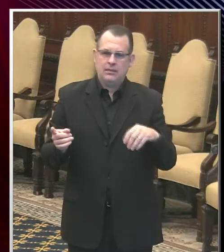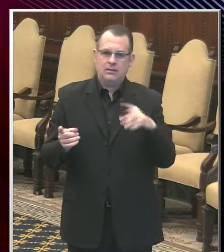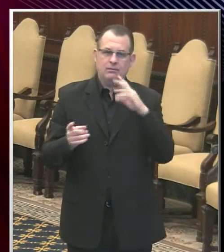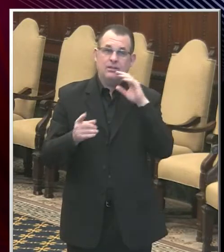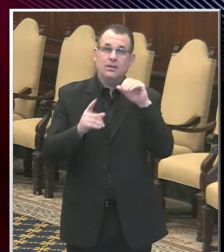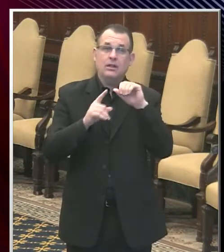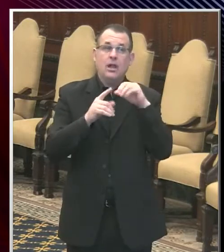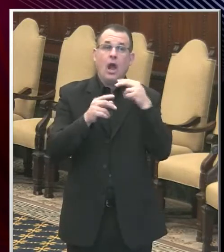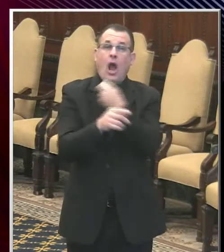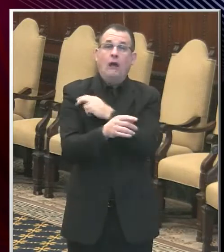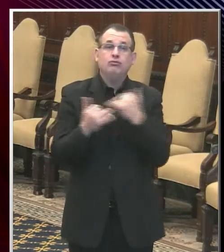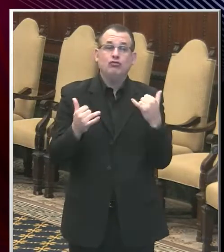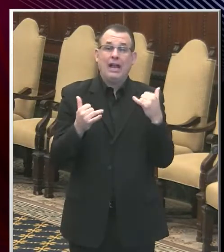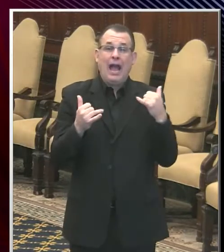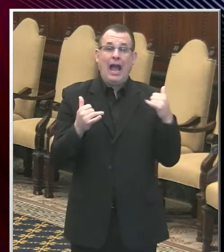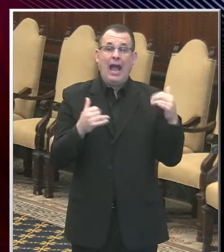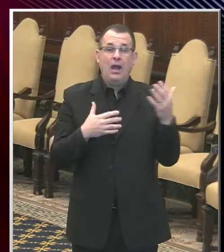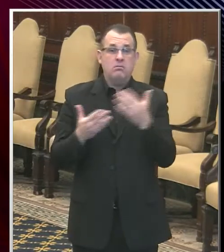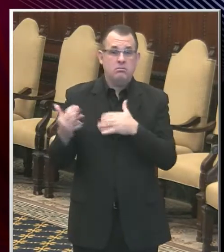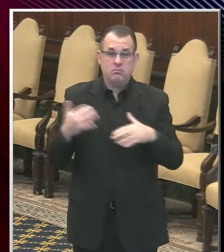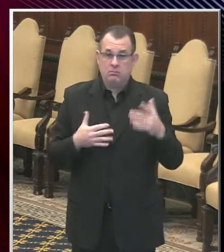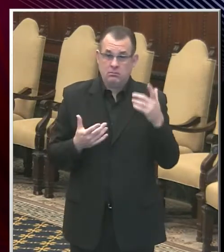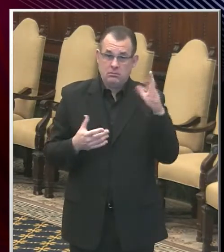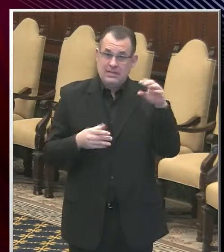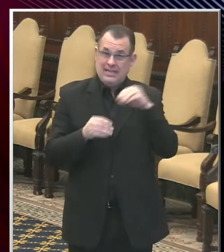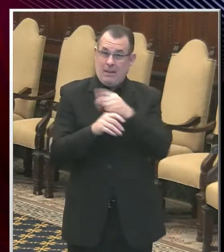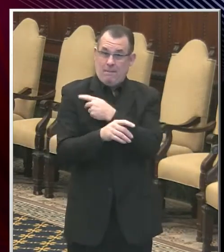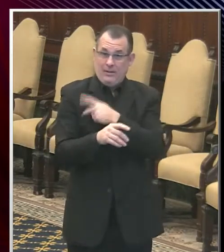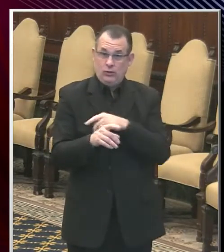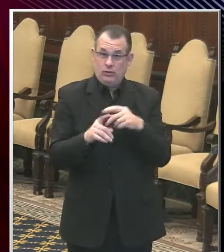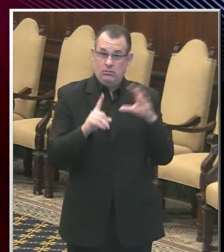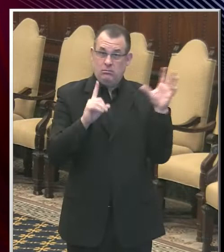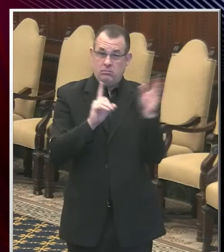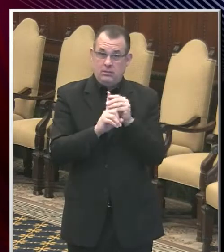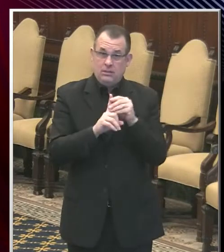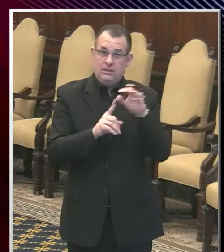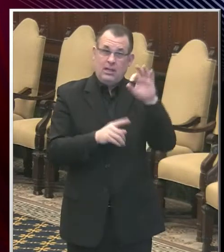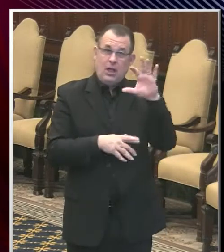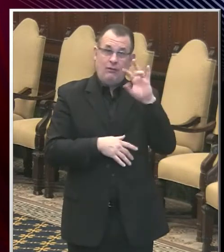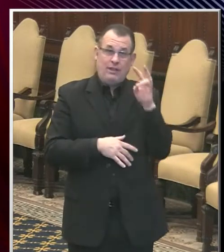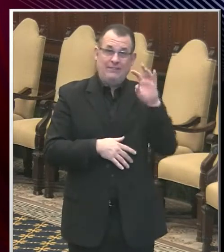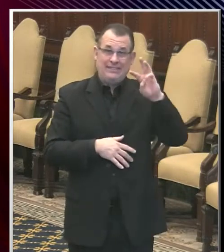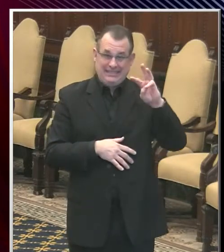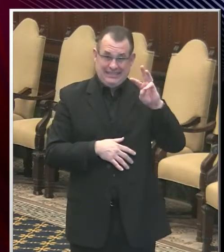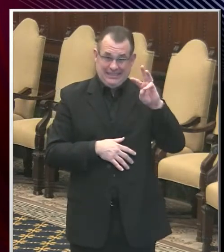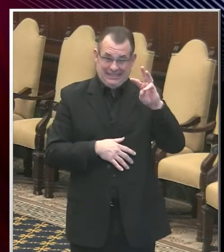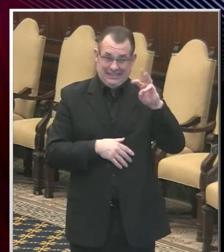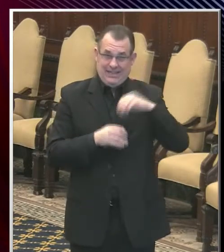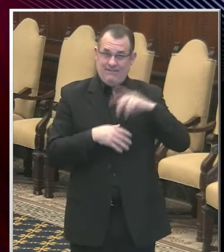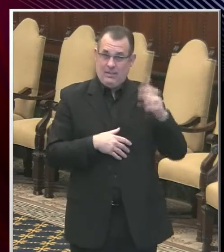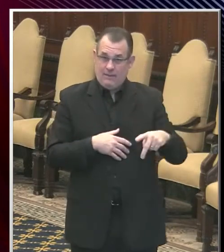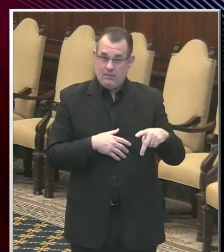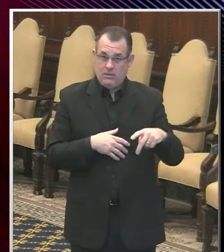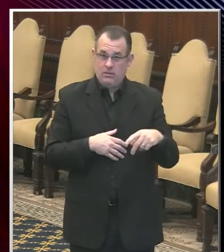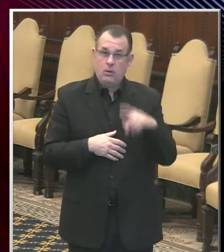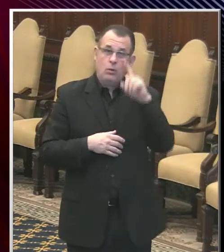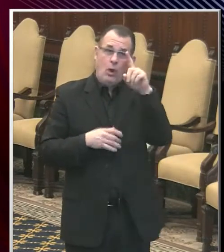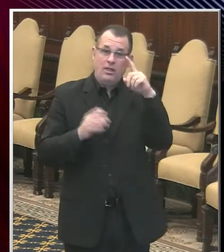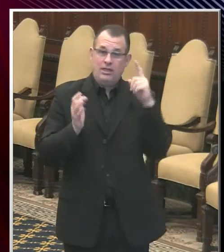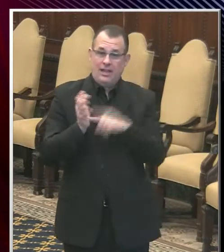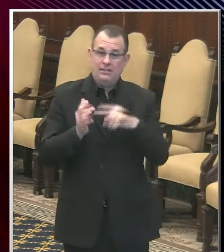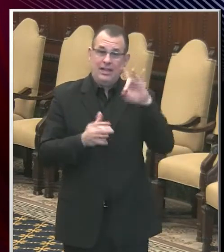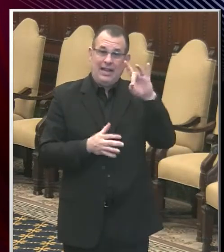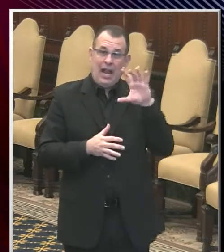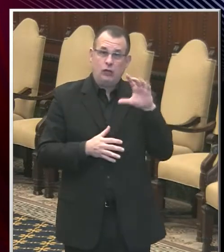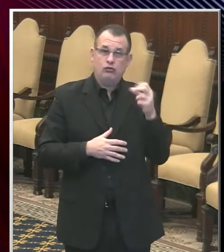yesterday. We have 976 people with this infection in Philadelphia hospitals and 1,812 in hospitals in the